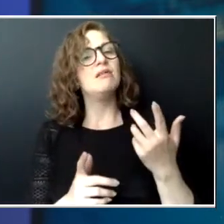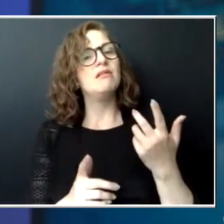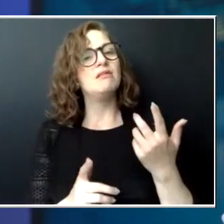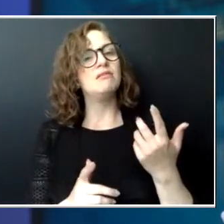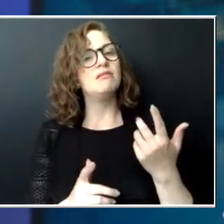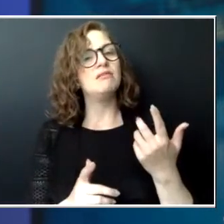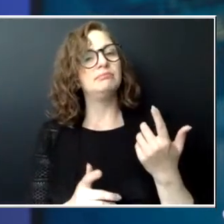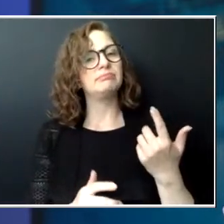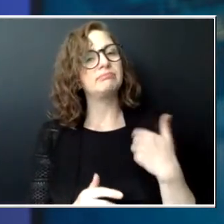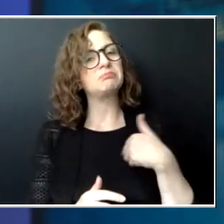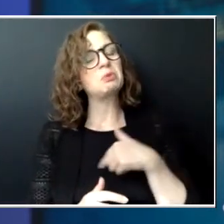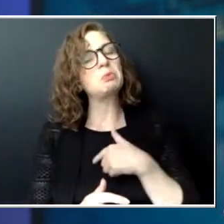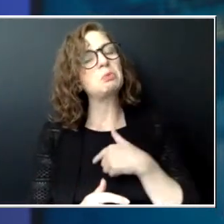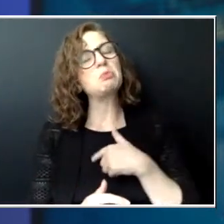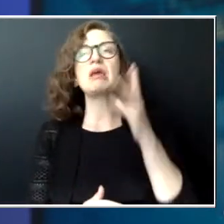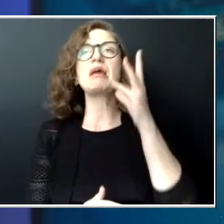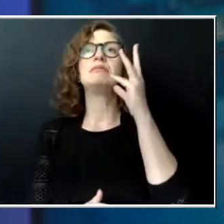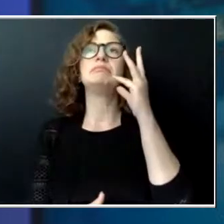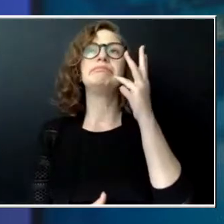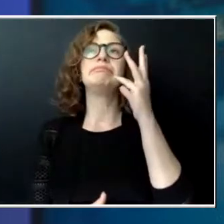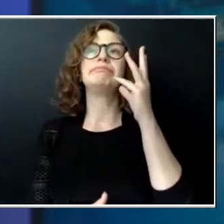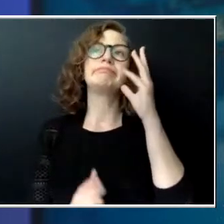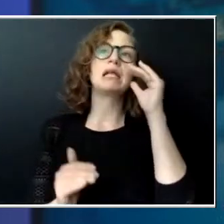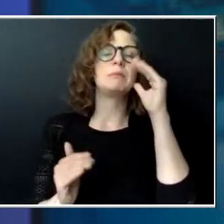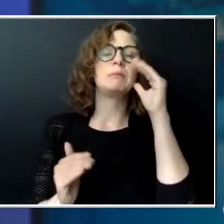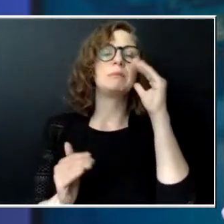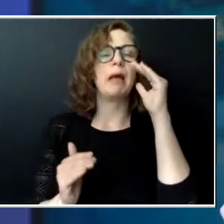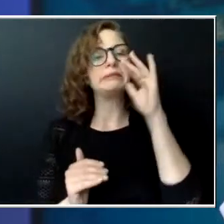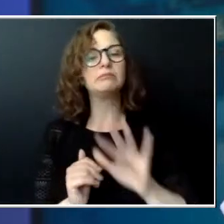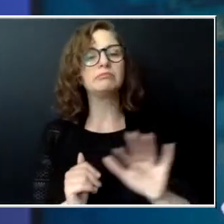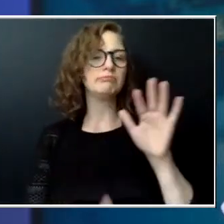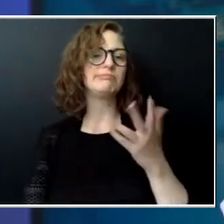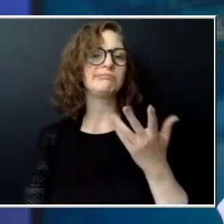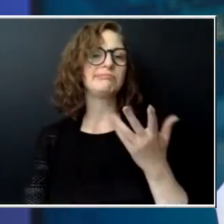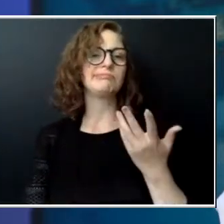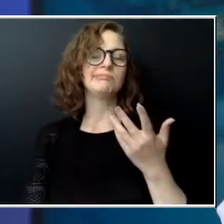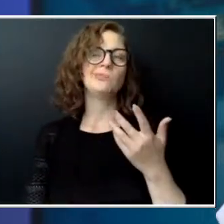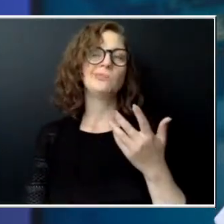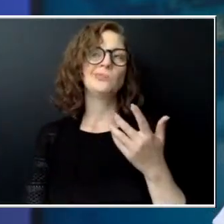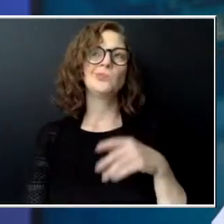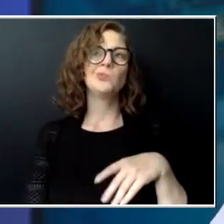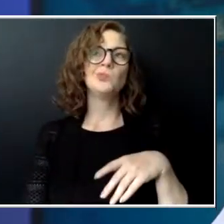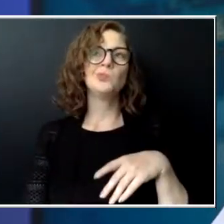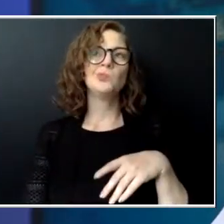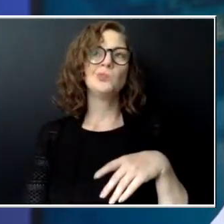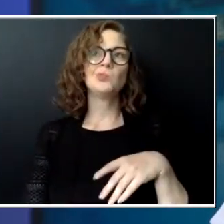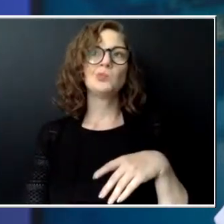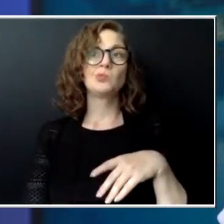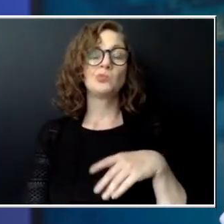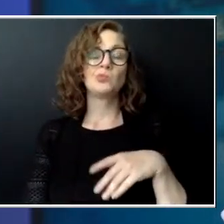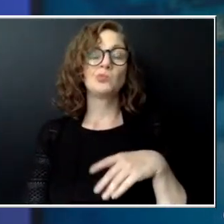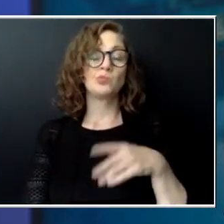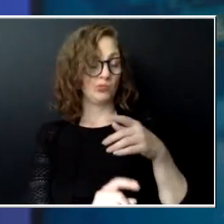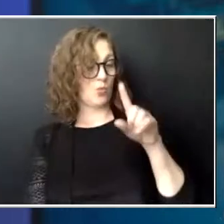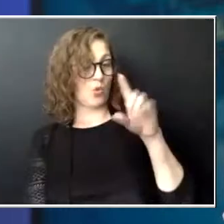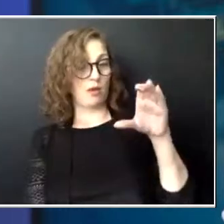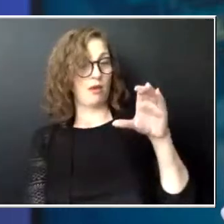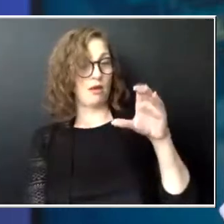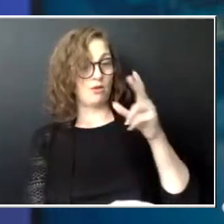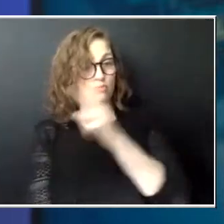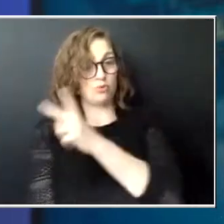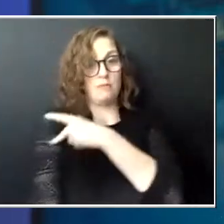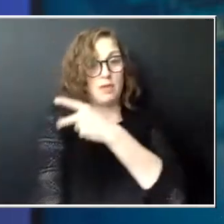around, I typically tell patients that out of 100 patients getting the R-CHOP, the first